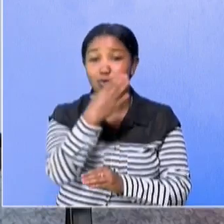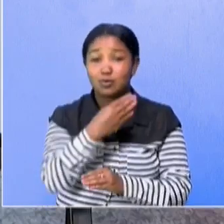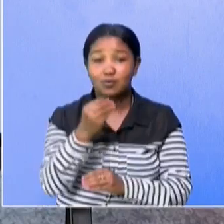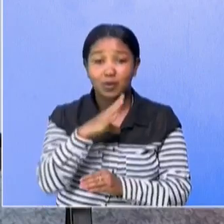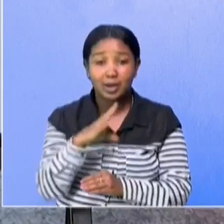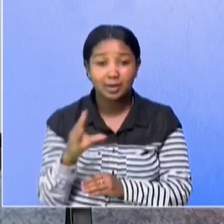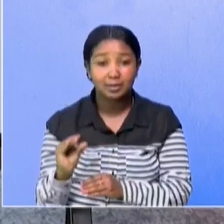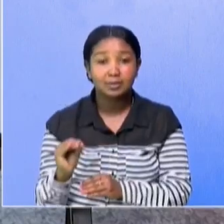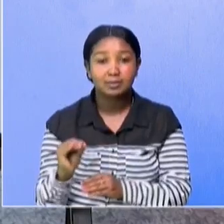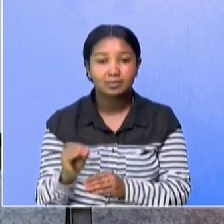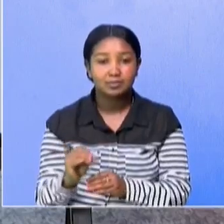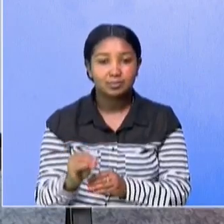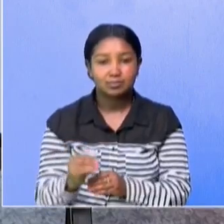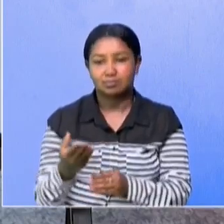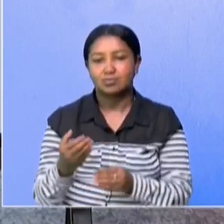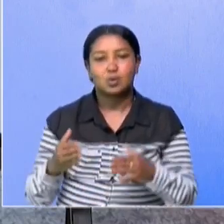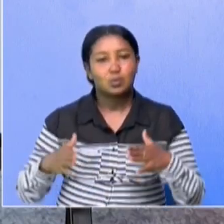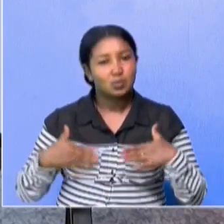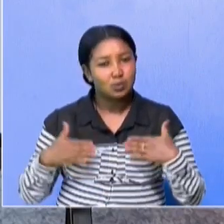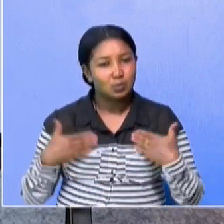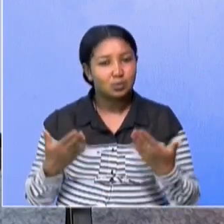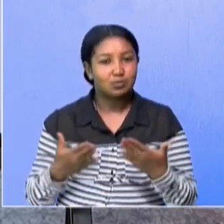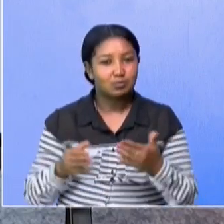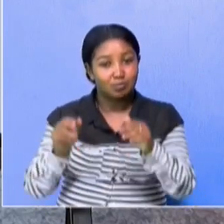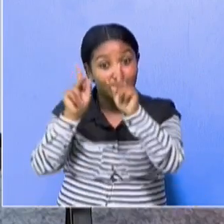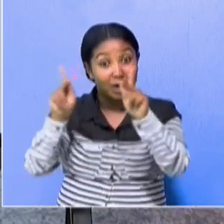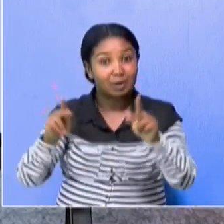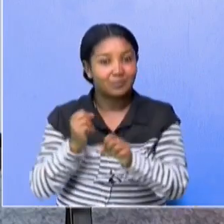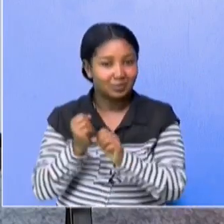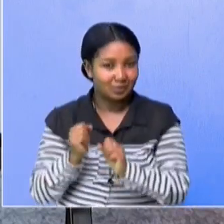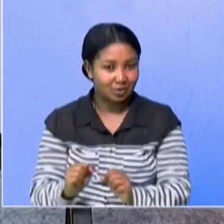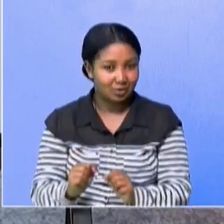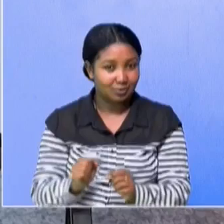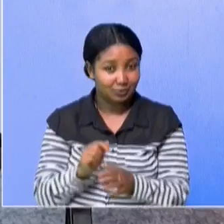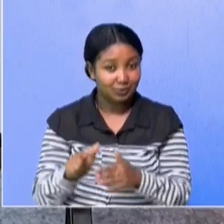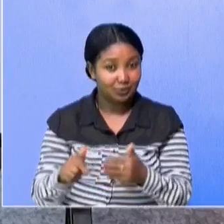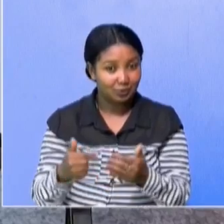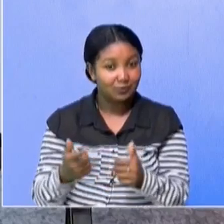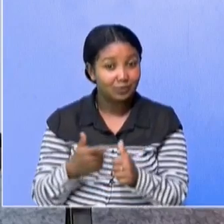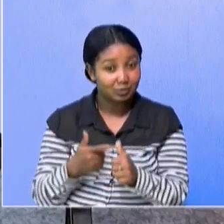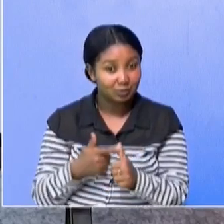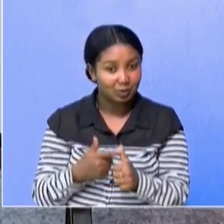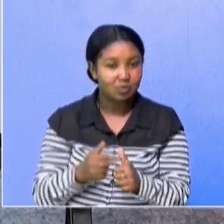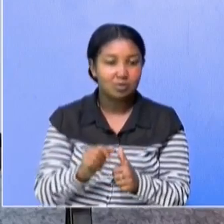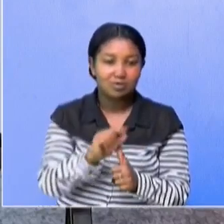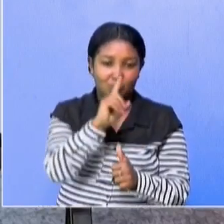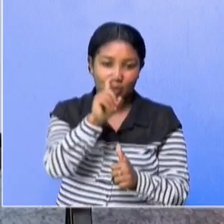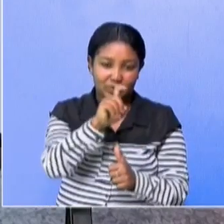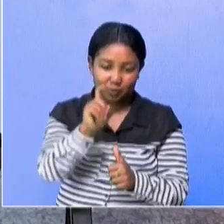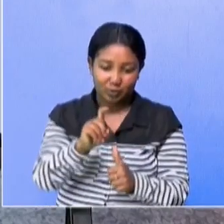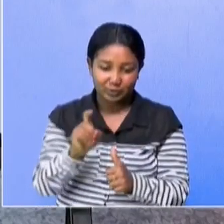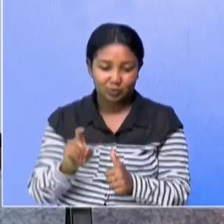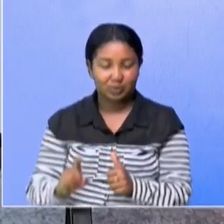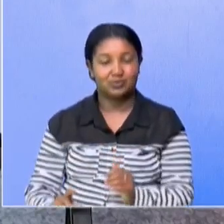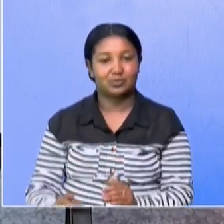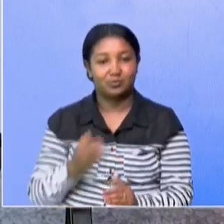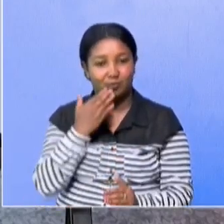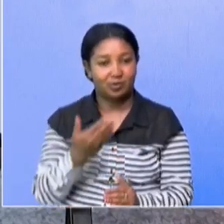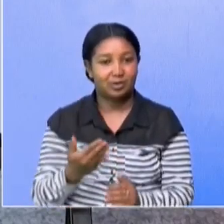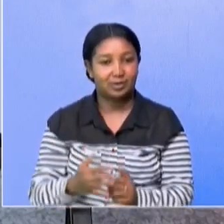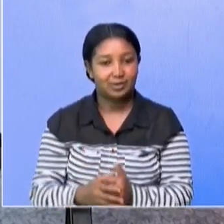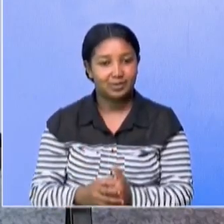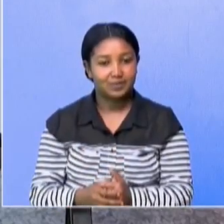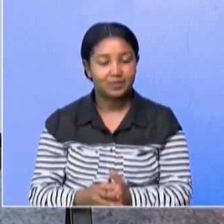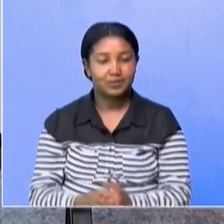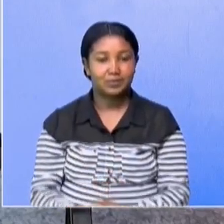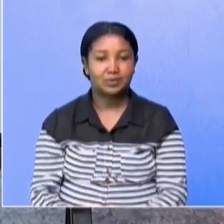and soundish paragraph, my students. Right? Therefore, you are possible to perform it